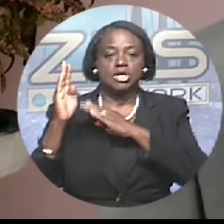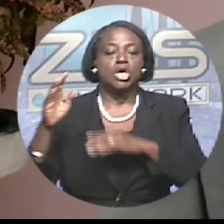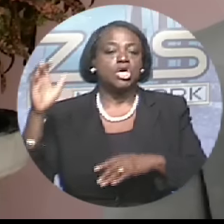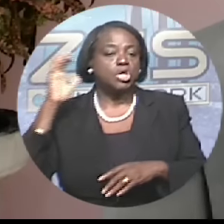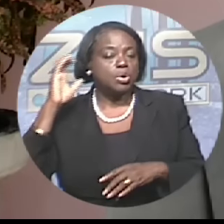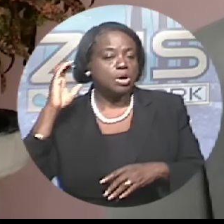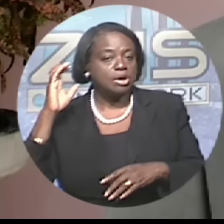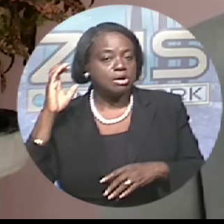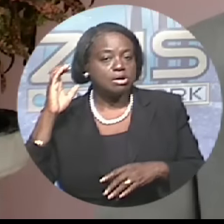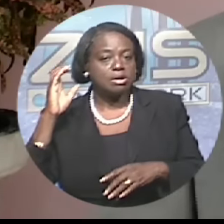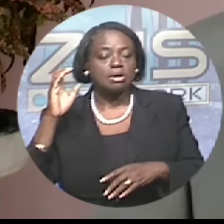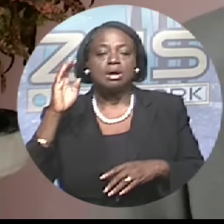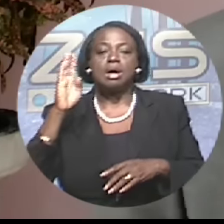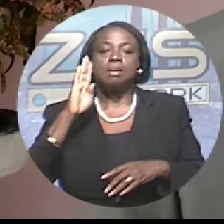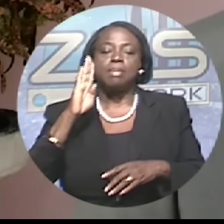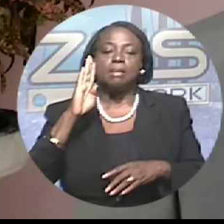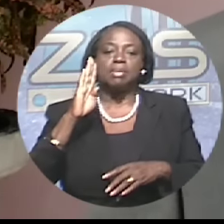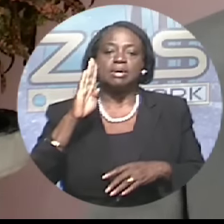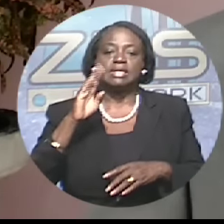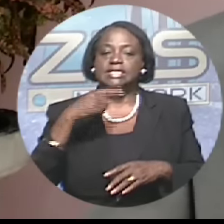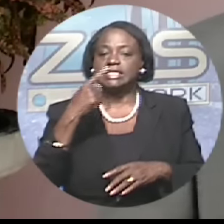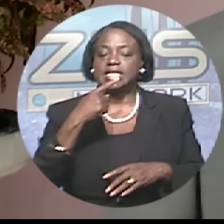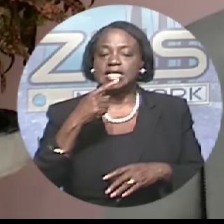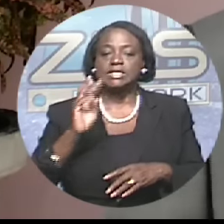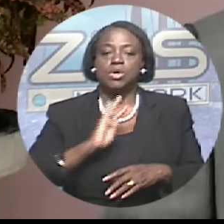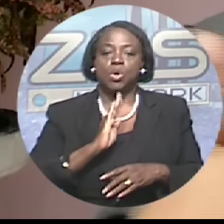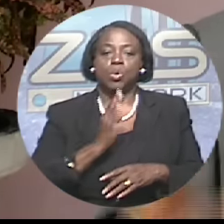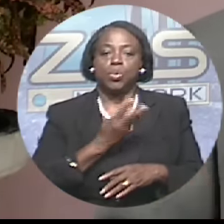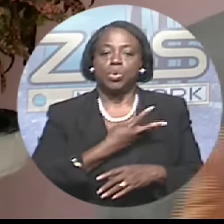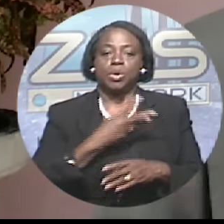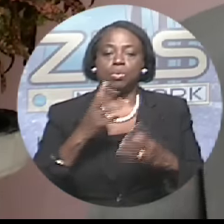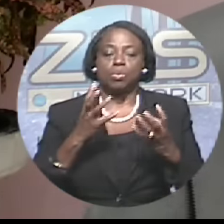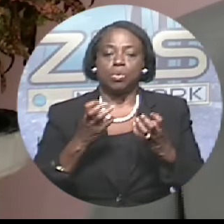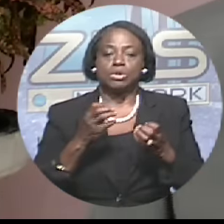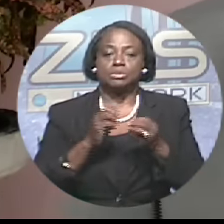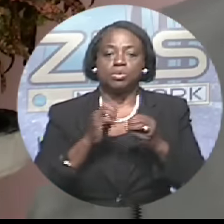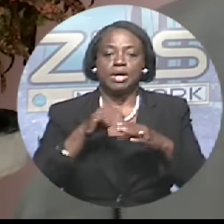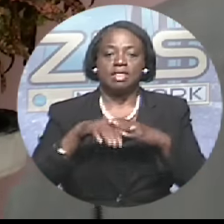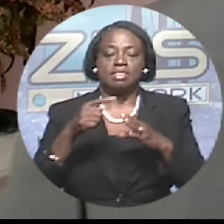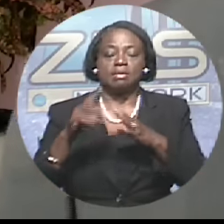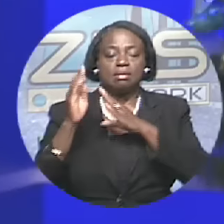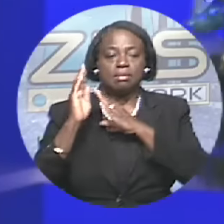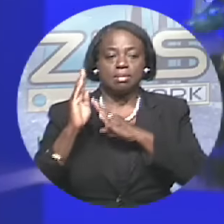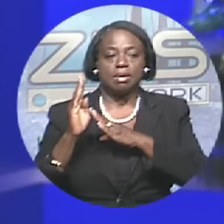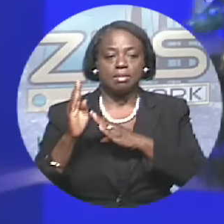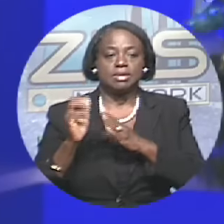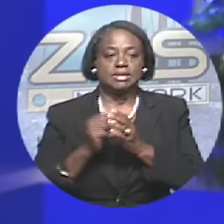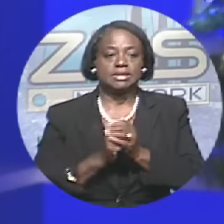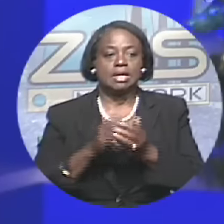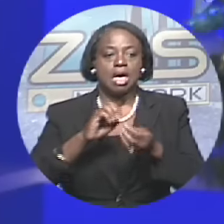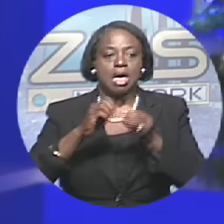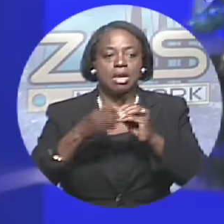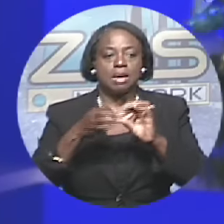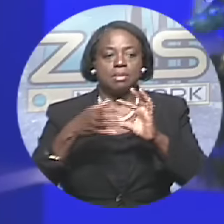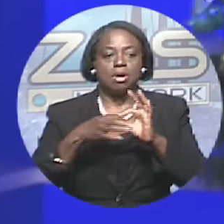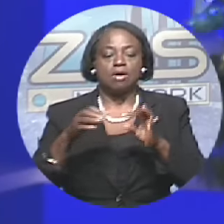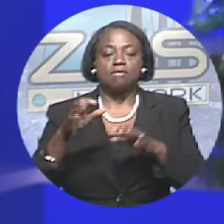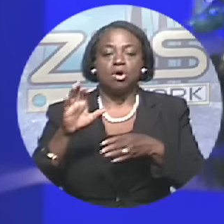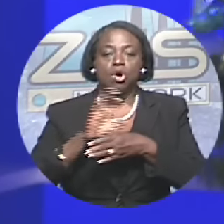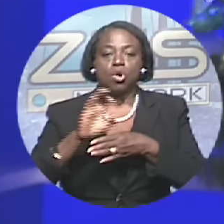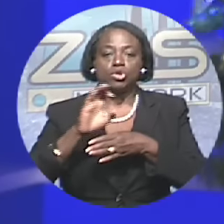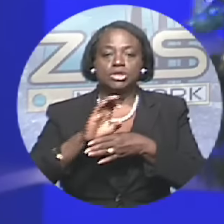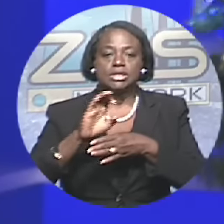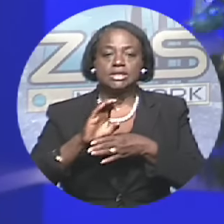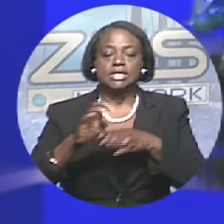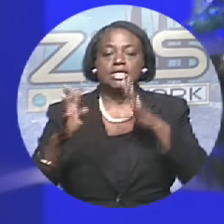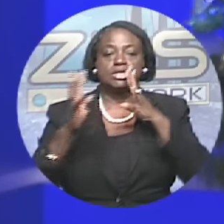now a house in the Bahamas." That's what happens, a spillover effect, and we're going to see more and more of that. A number of coaches are speaking out after the